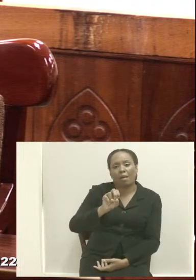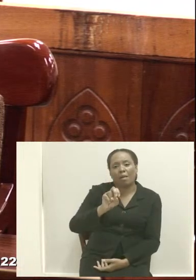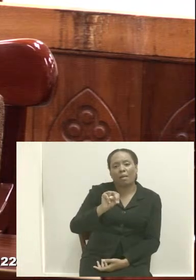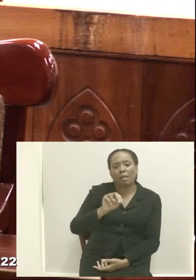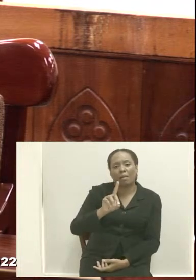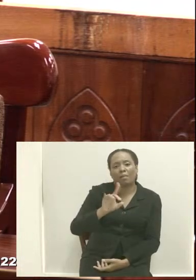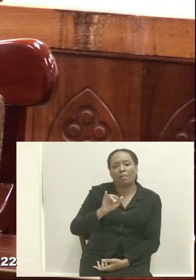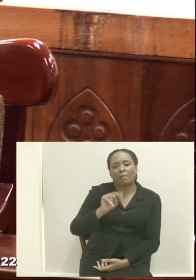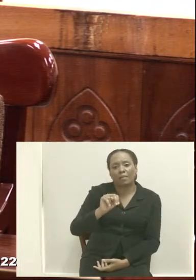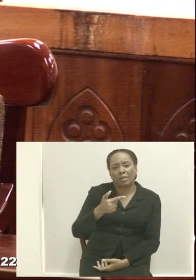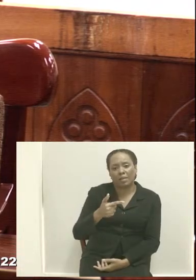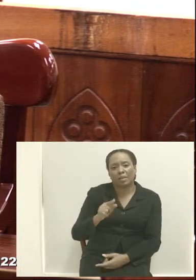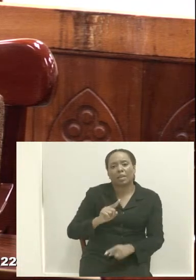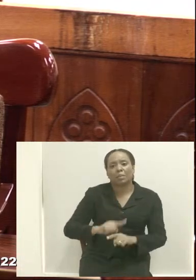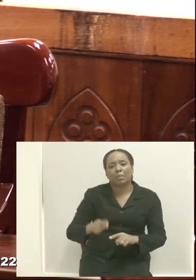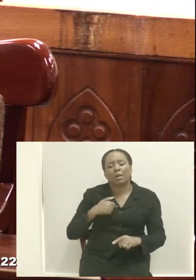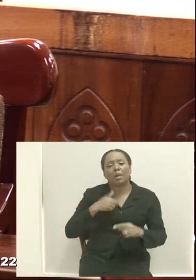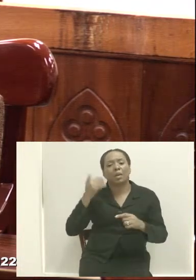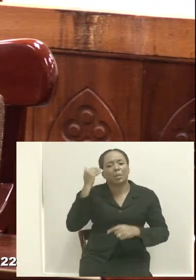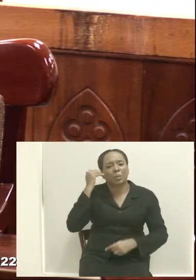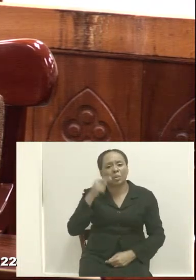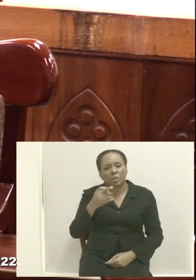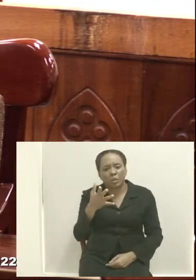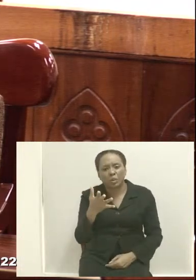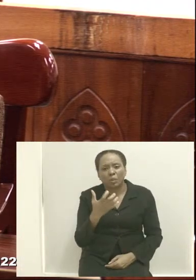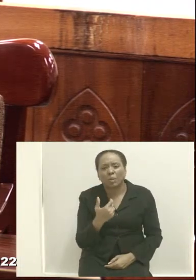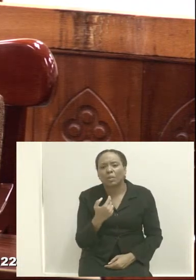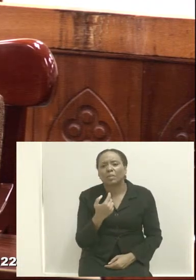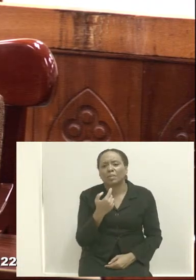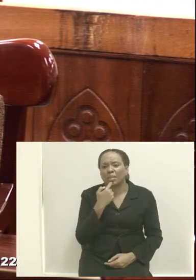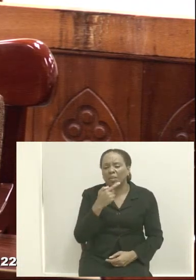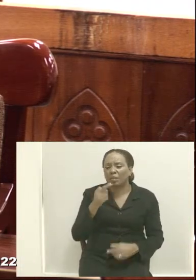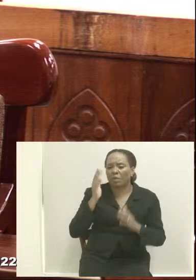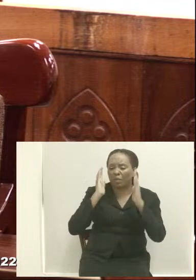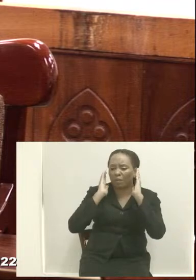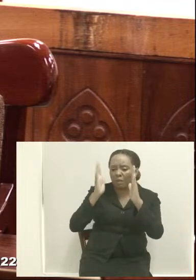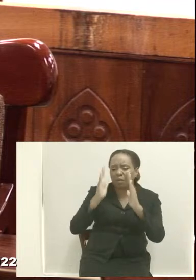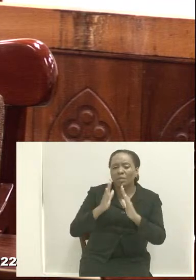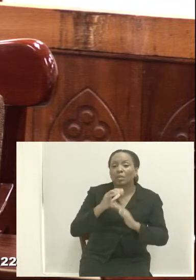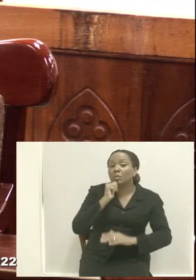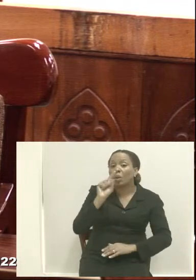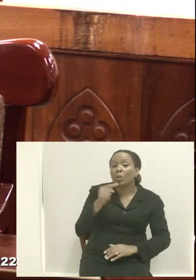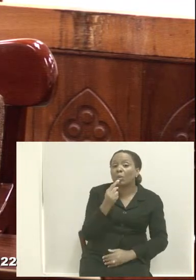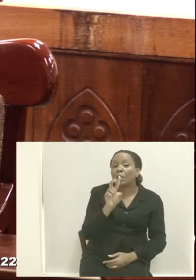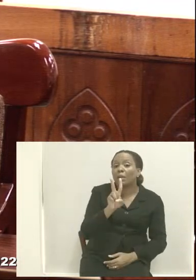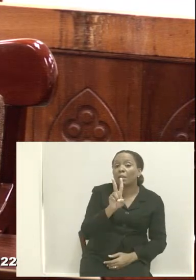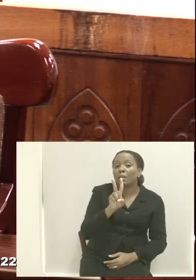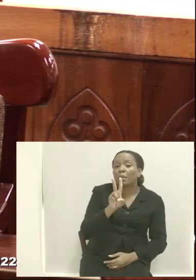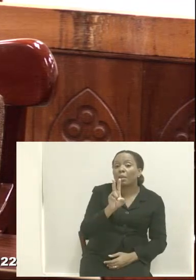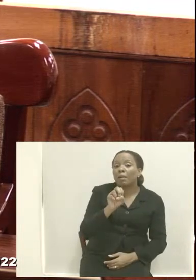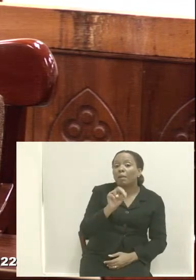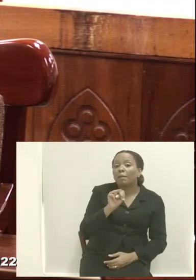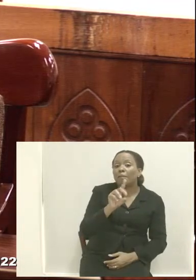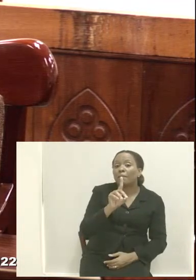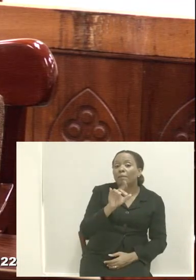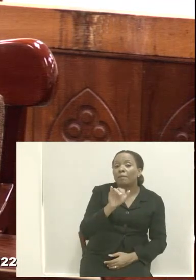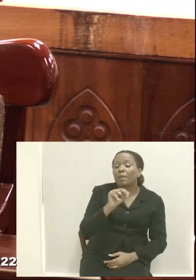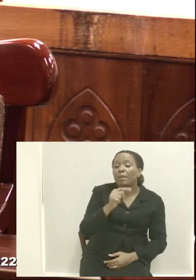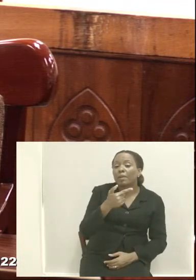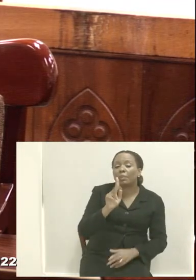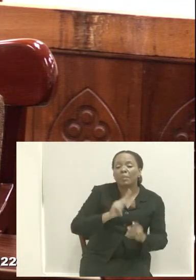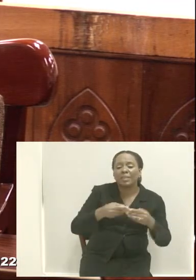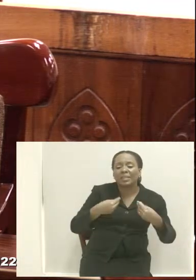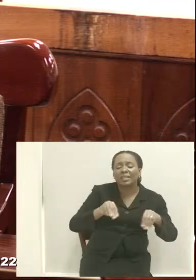that your focus goes beyond vending and goes towards other young persons who are